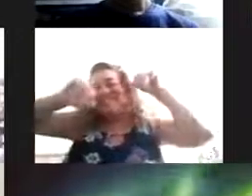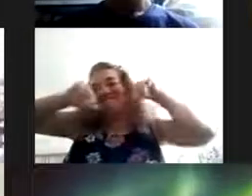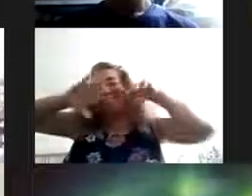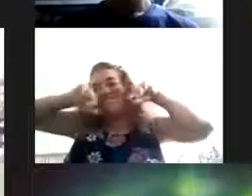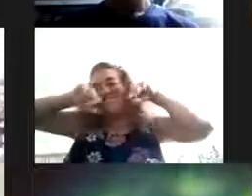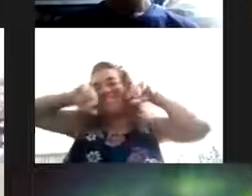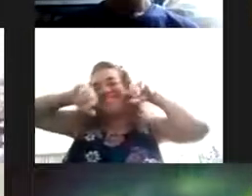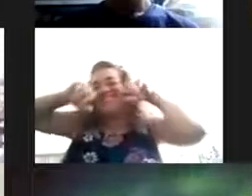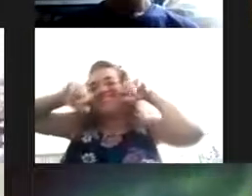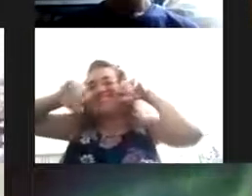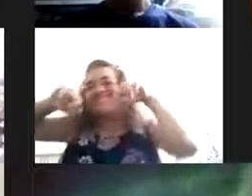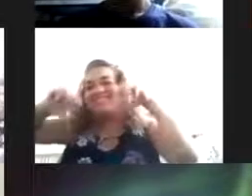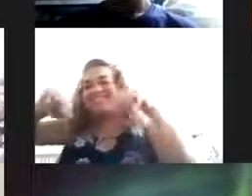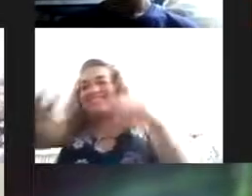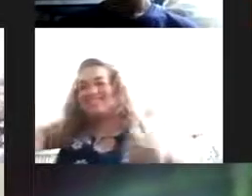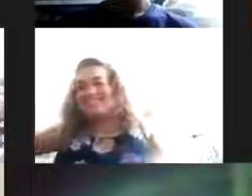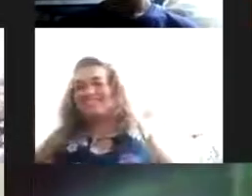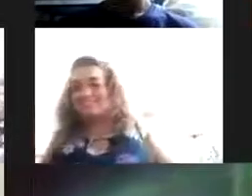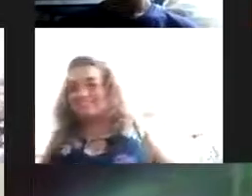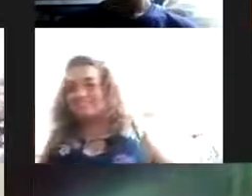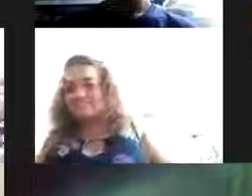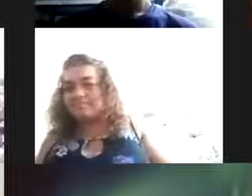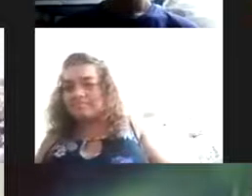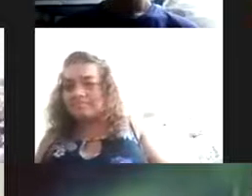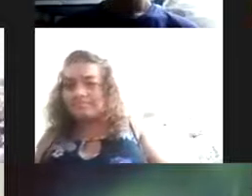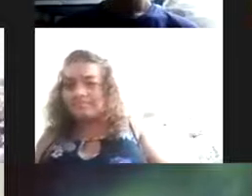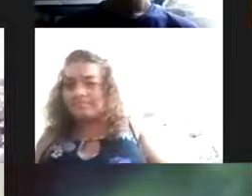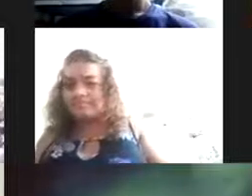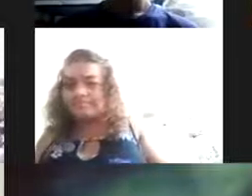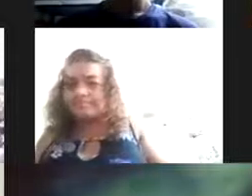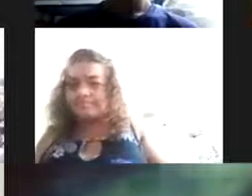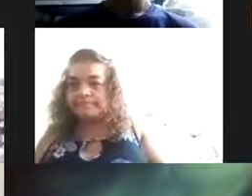happy Ross. Thank you, Chris. Presentation, darling.